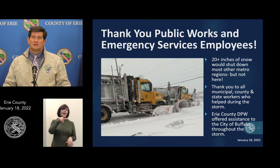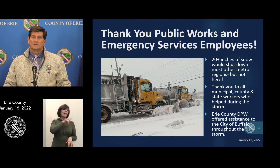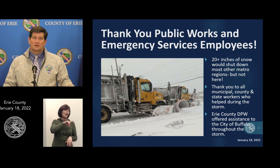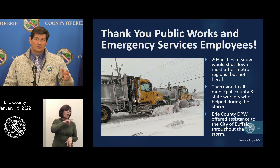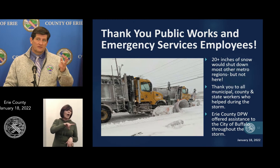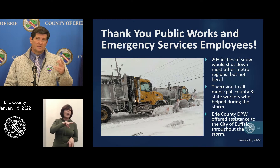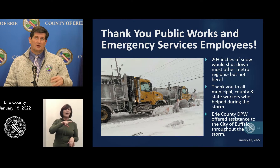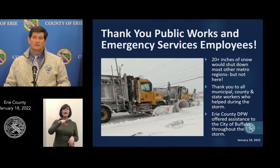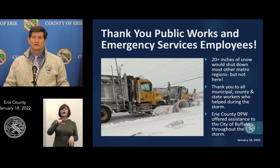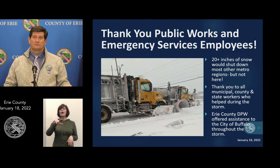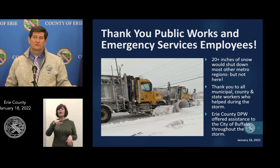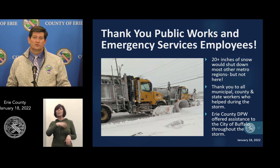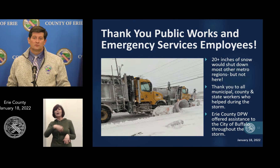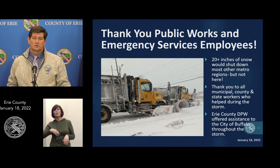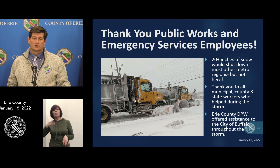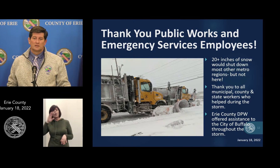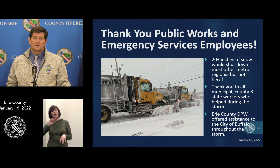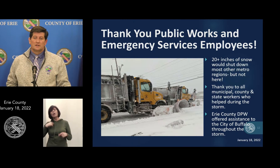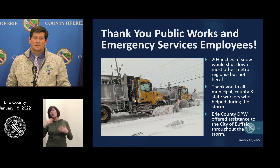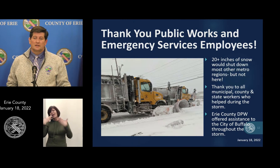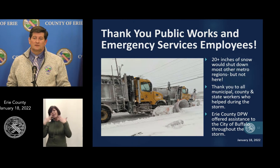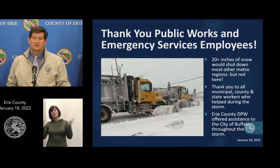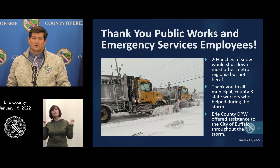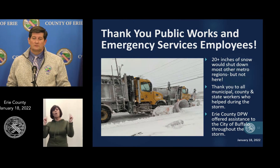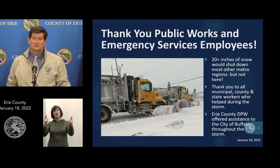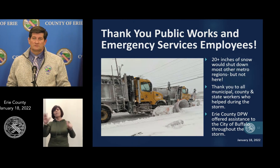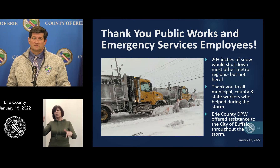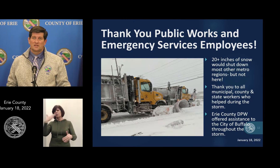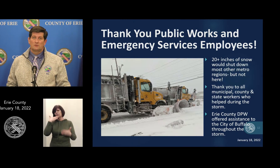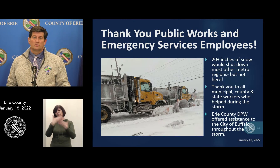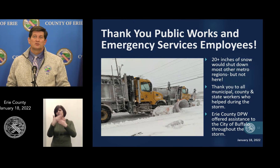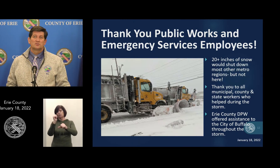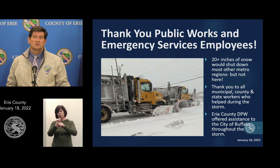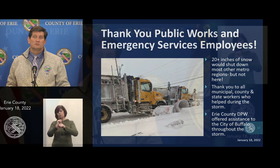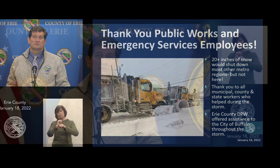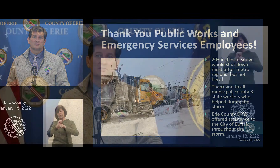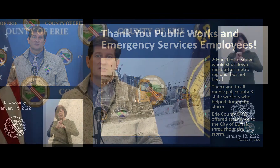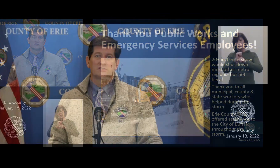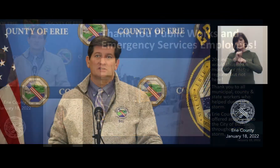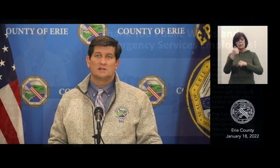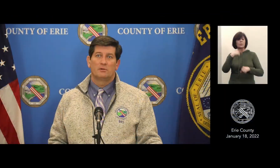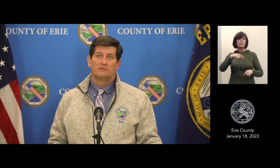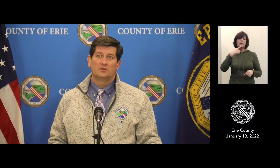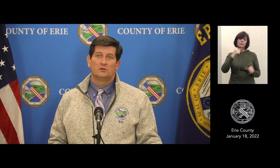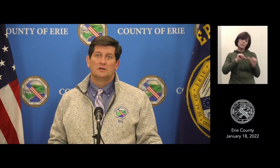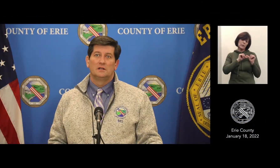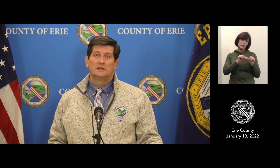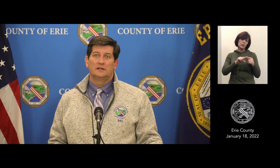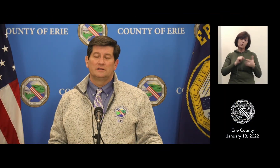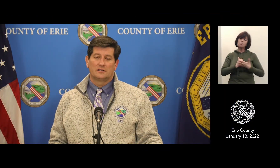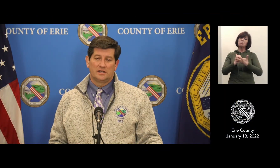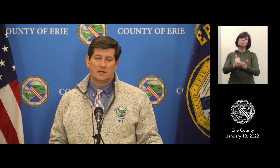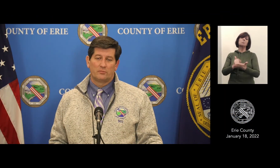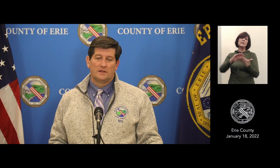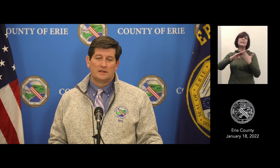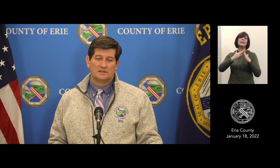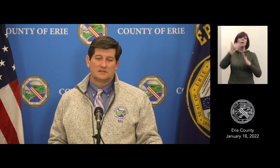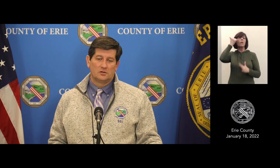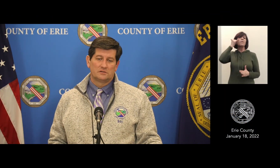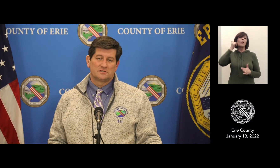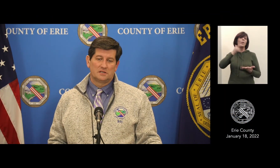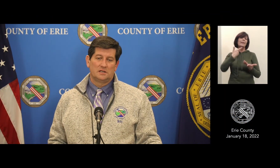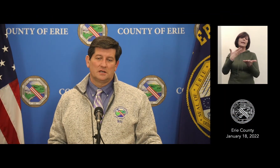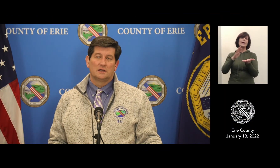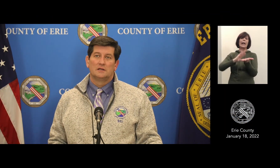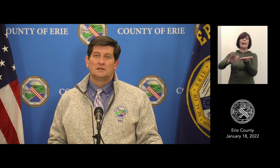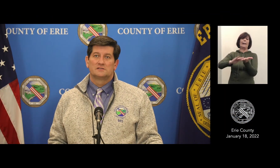Brown. And I want to thank all of them for their good work. And as we say, we're continuing to assist the city of Buffalo and the cleanup, as